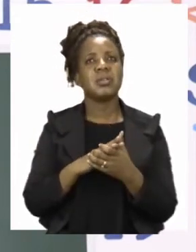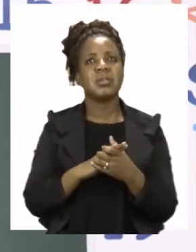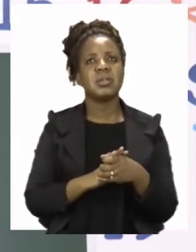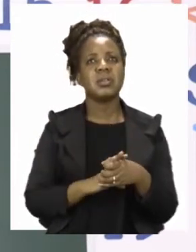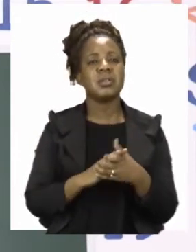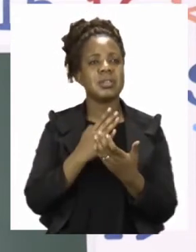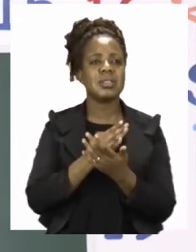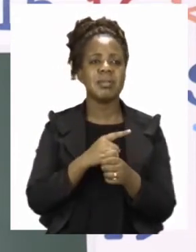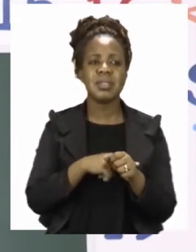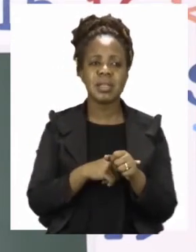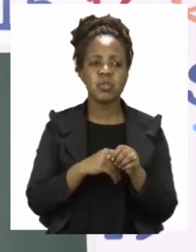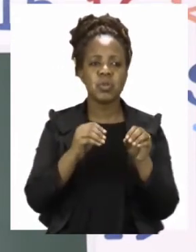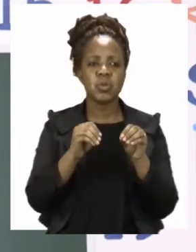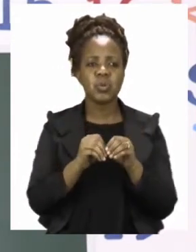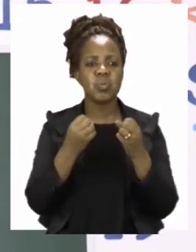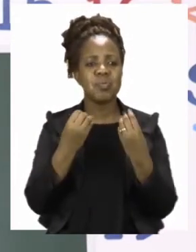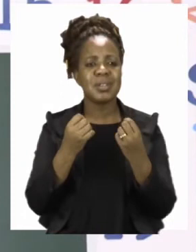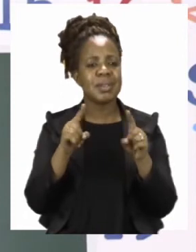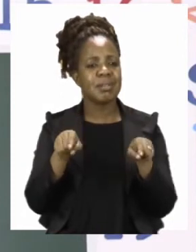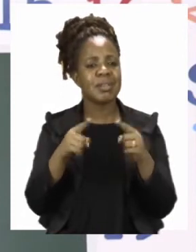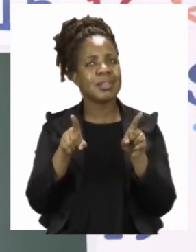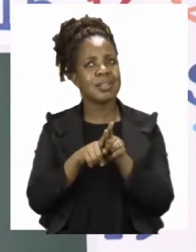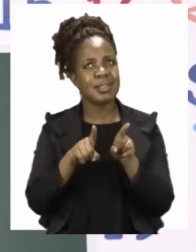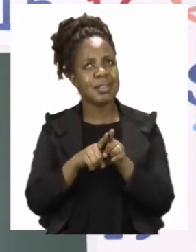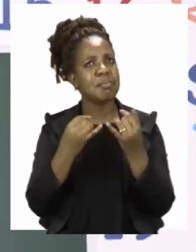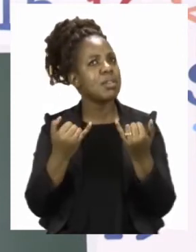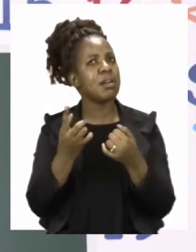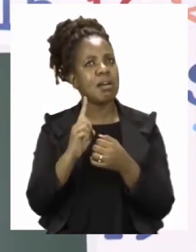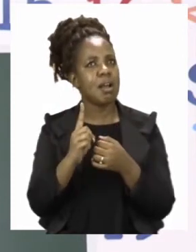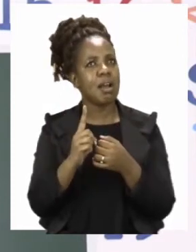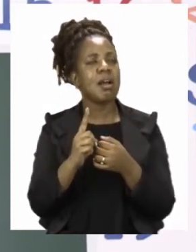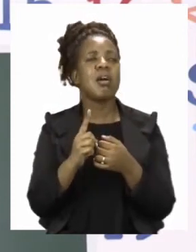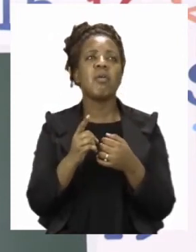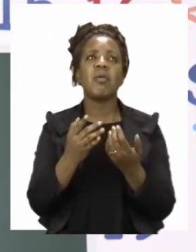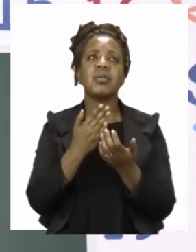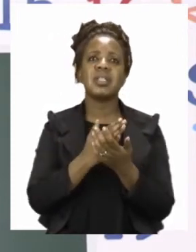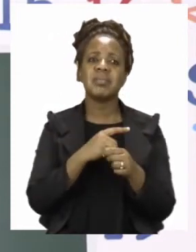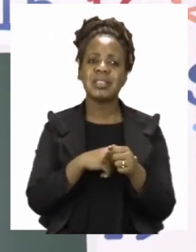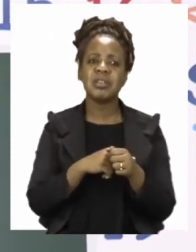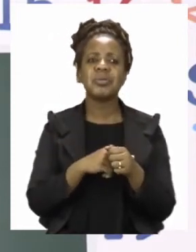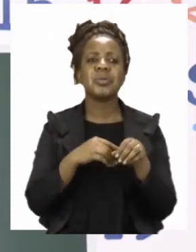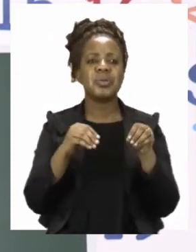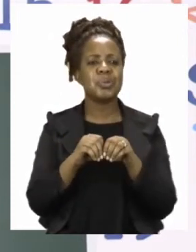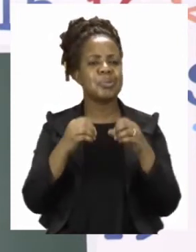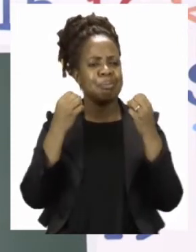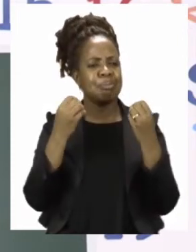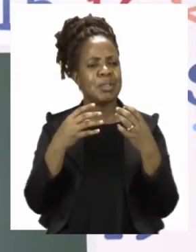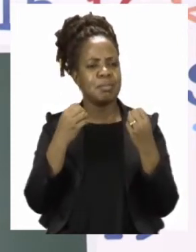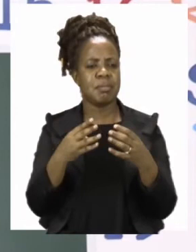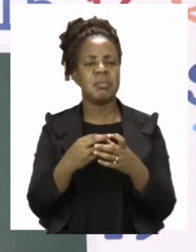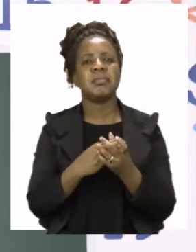minus 3 because we have crossed out our 5. And 4 minus 3 equals